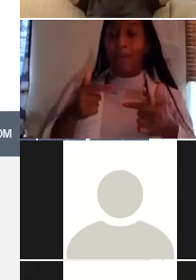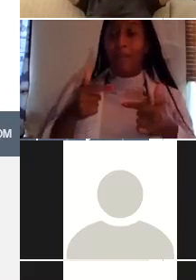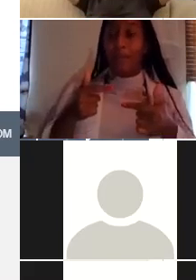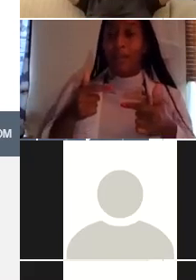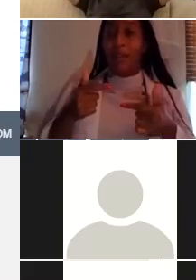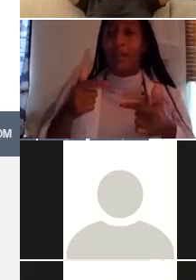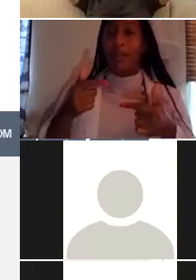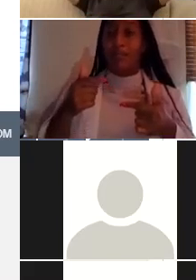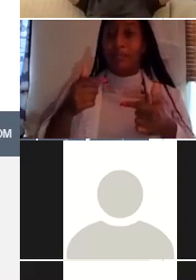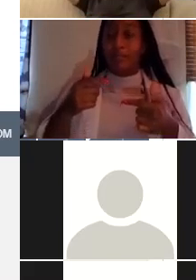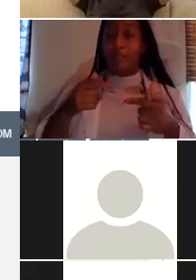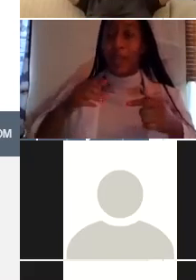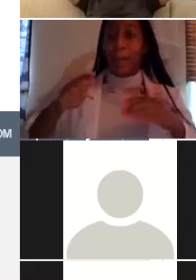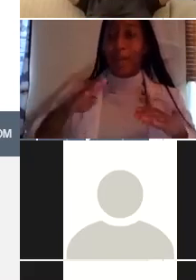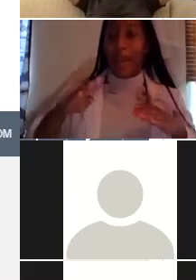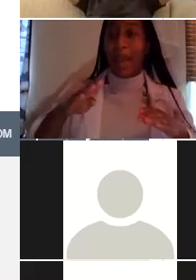when you